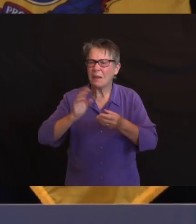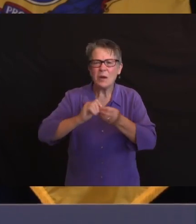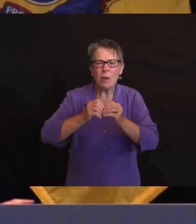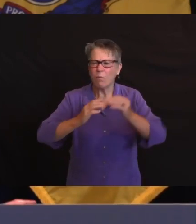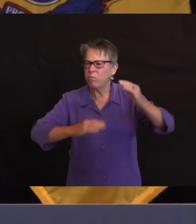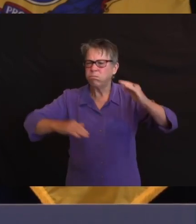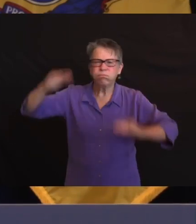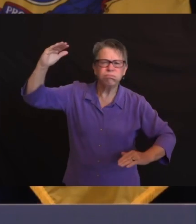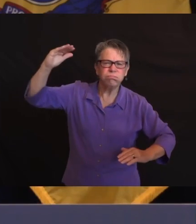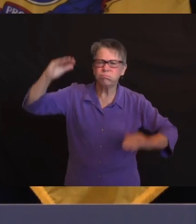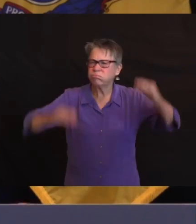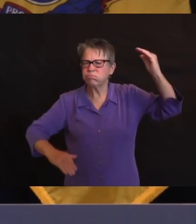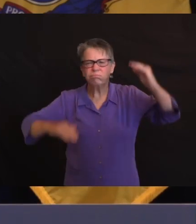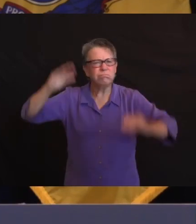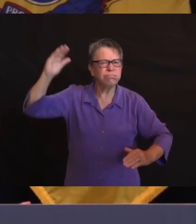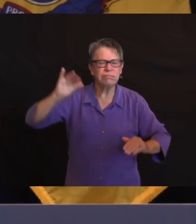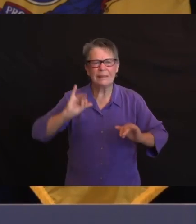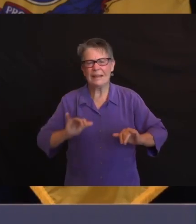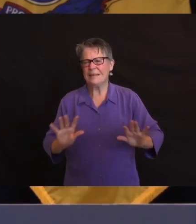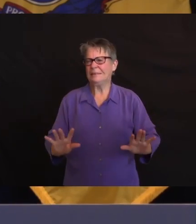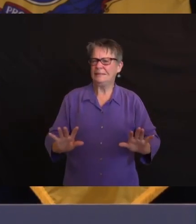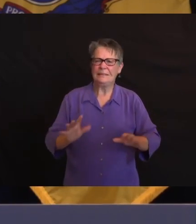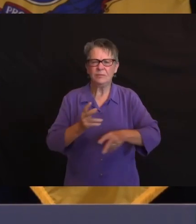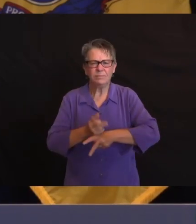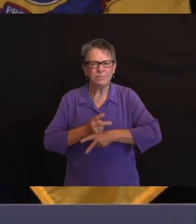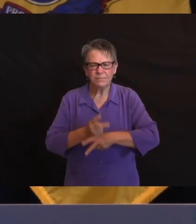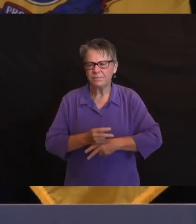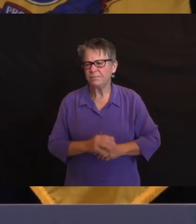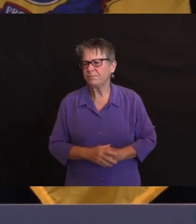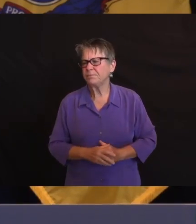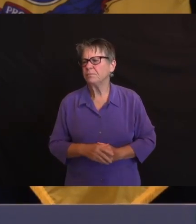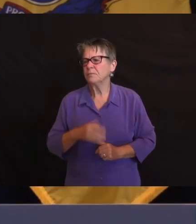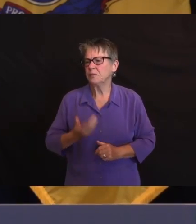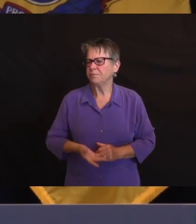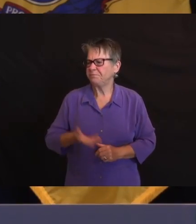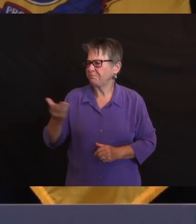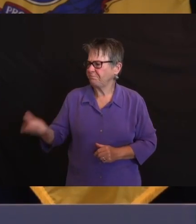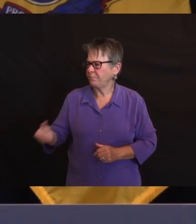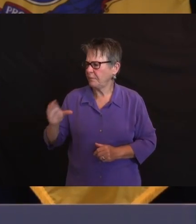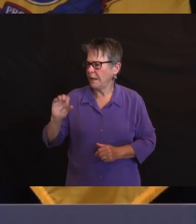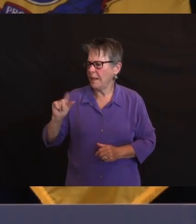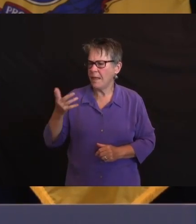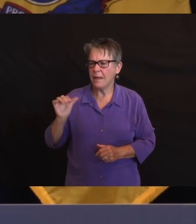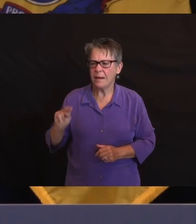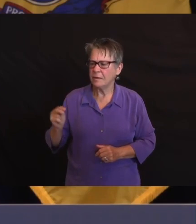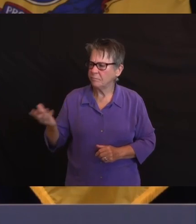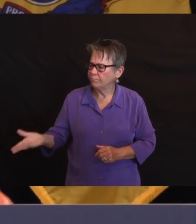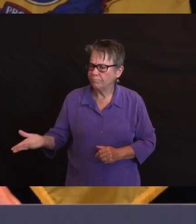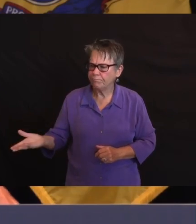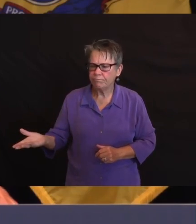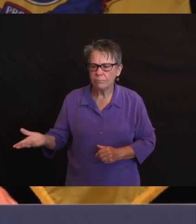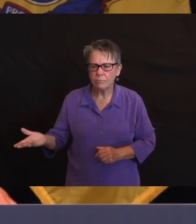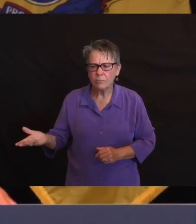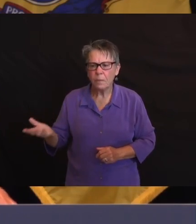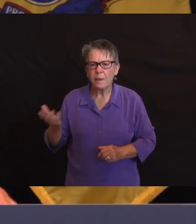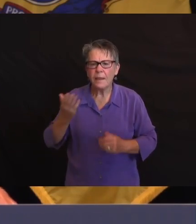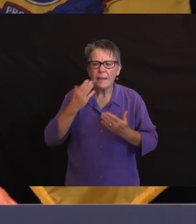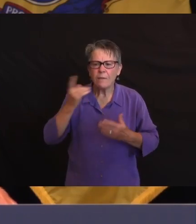you to you and your team, Captain Polton and the rest of them, to get that FEMA. Dan Kelly was part of that in our office for getting that